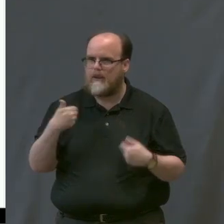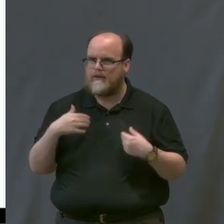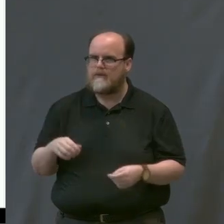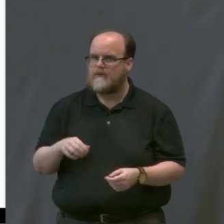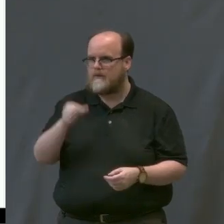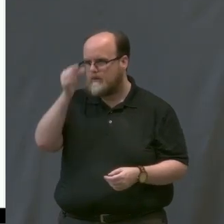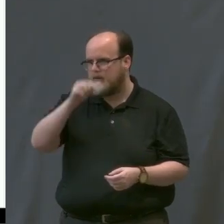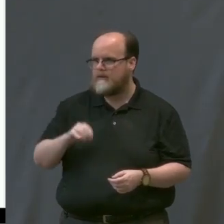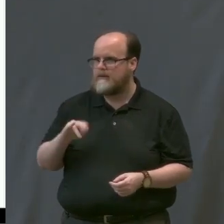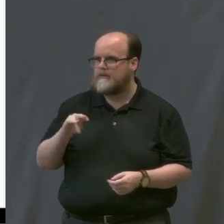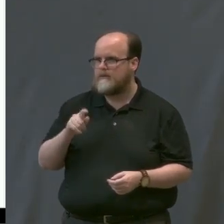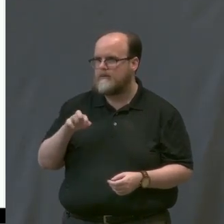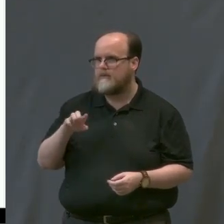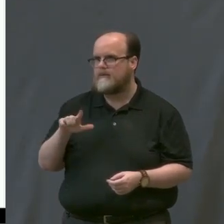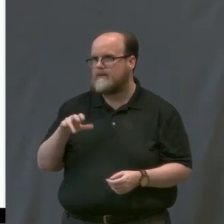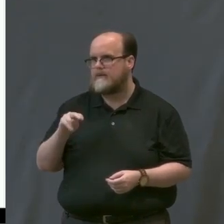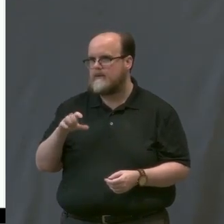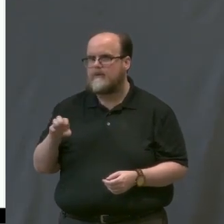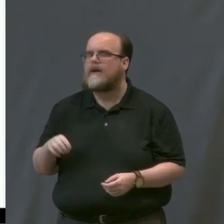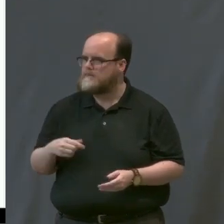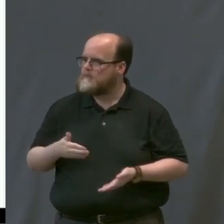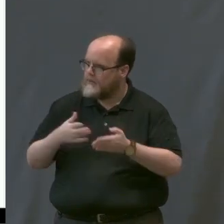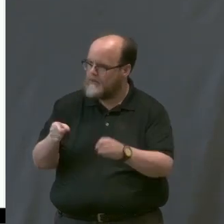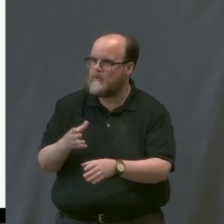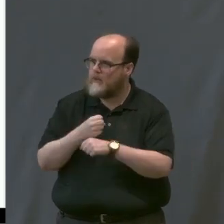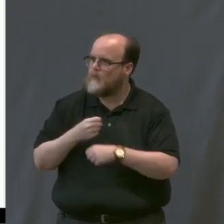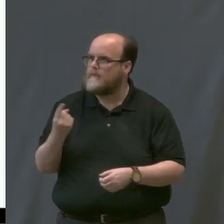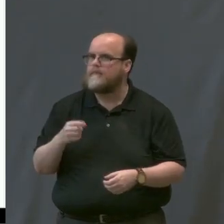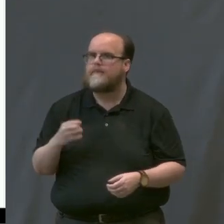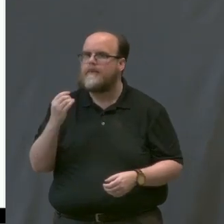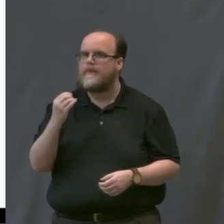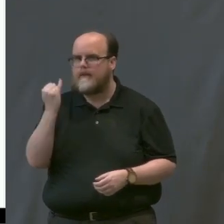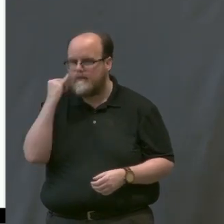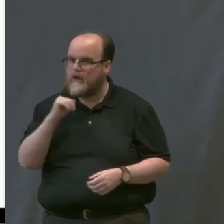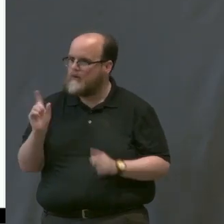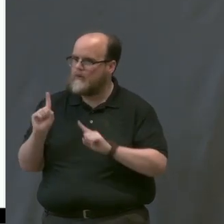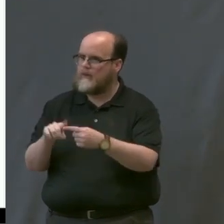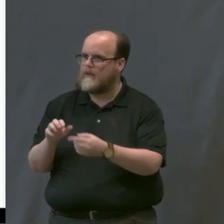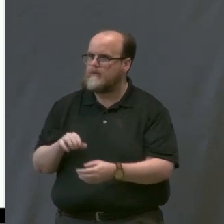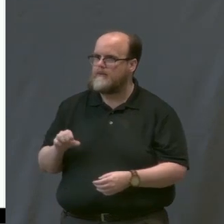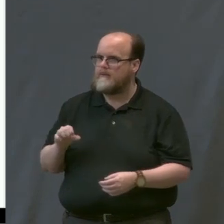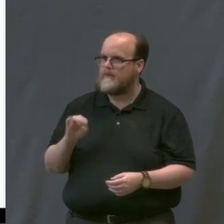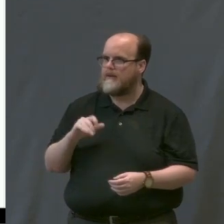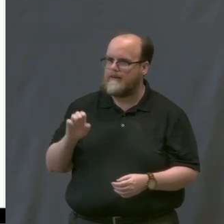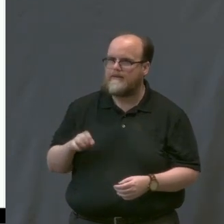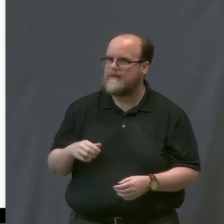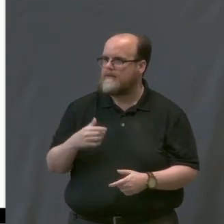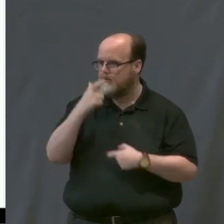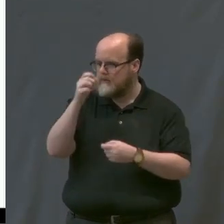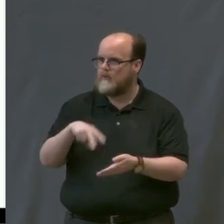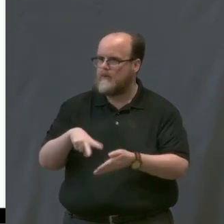interlinear, I recommend you get one. And if not, you can go to this website. It's interesting to read Greek